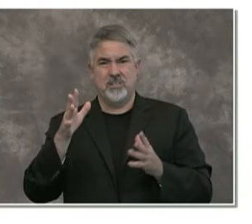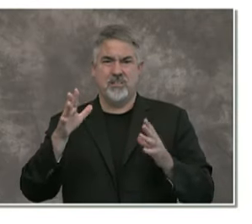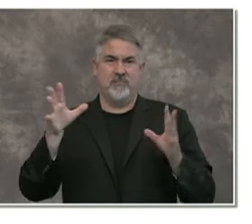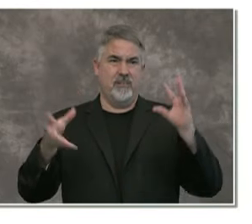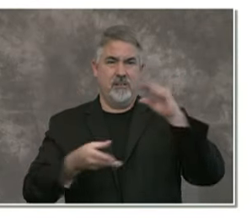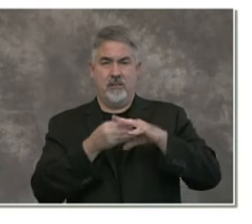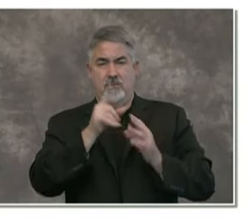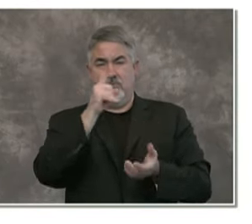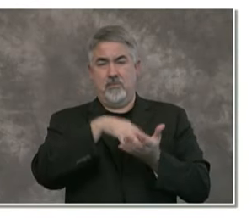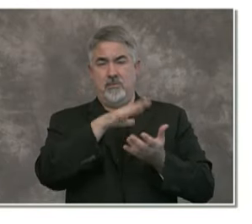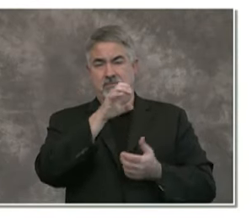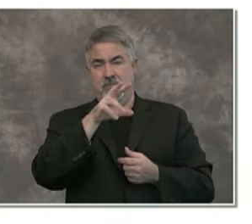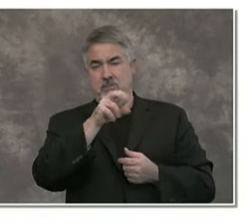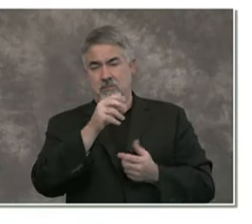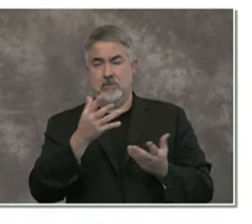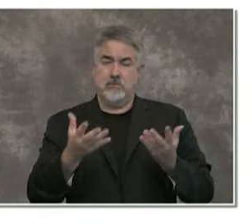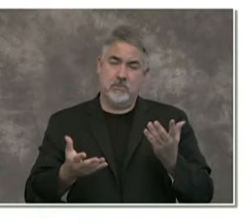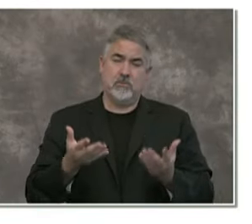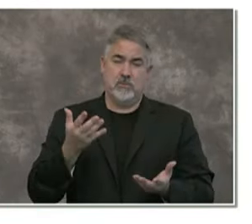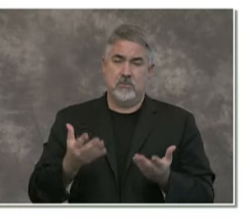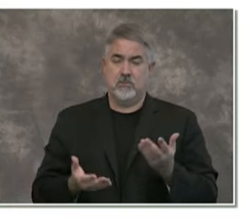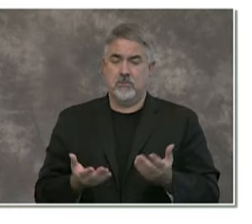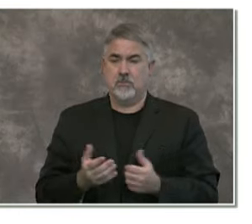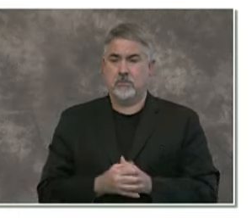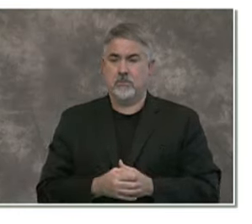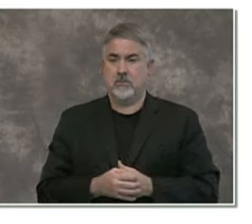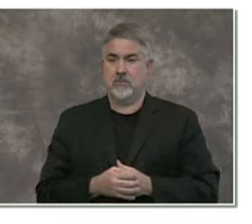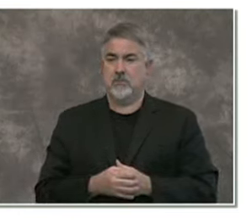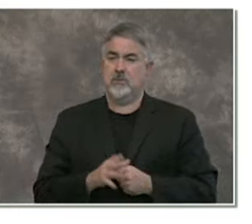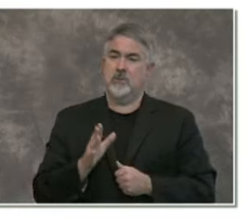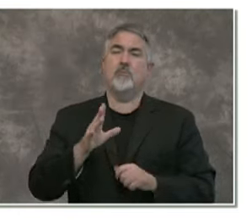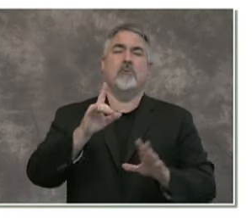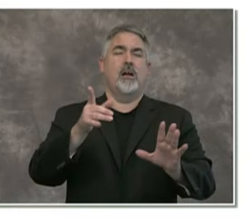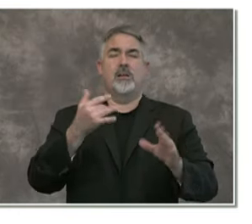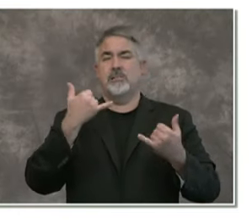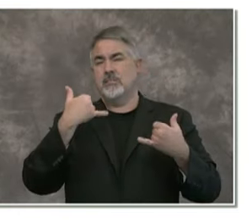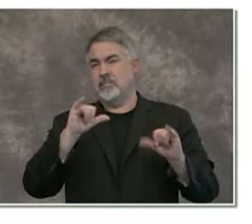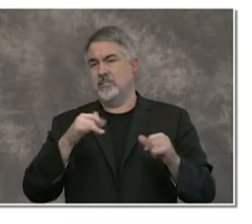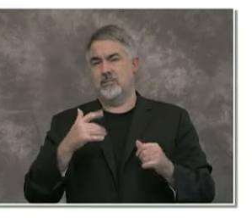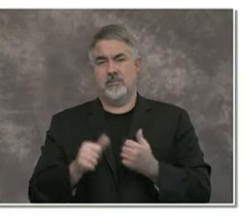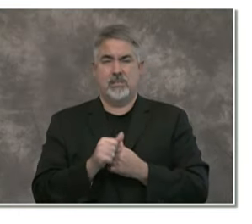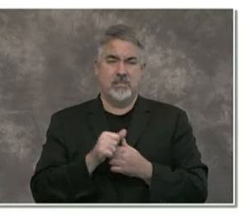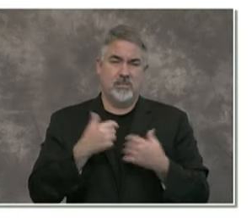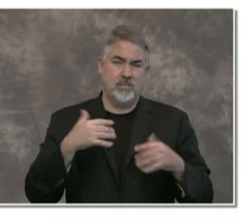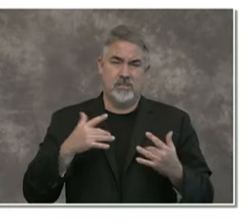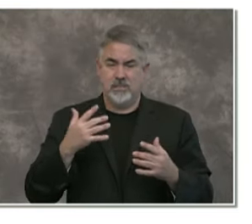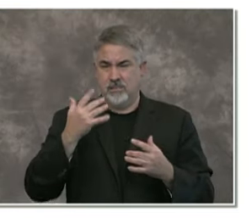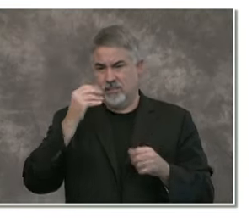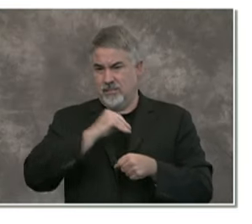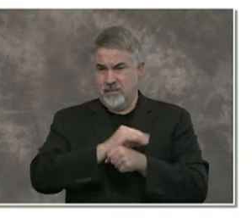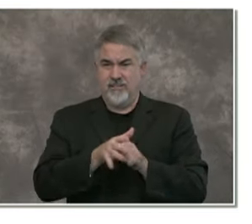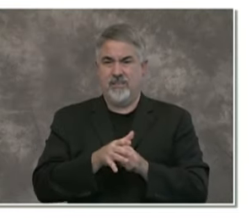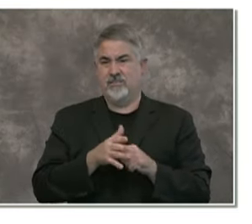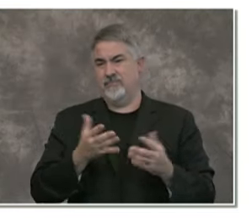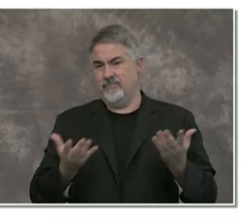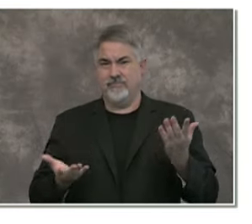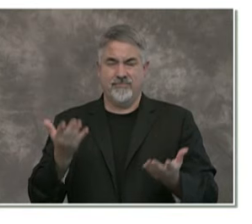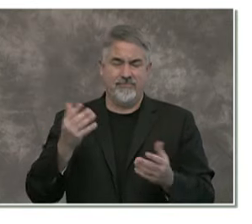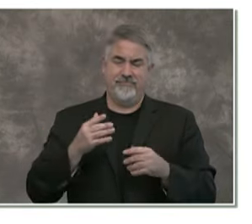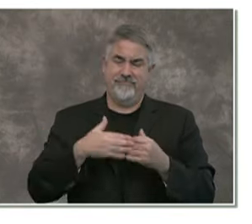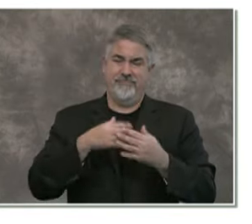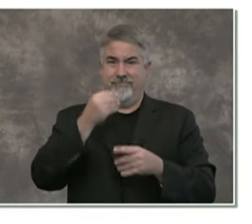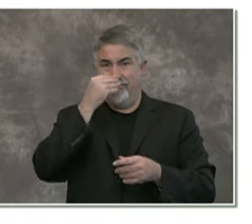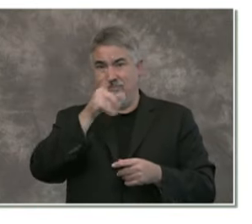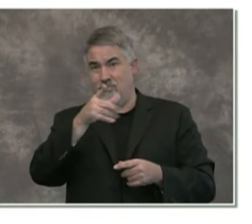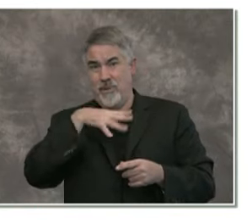and most had underlying medical conditions. 61% were male, and 39% of those that died